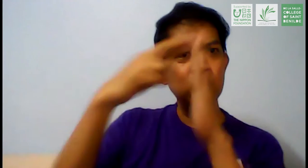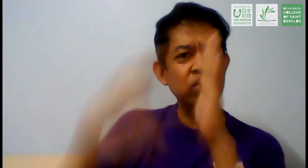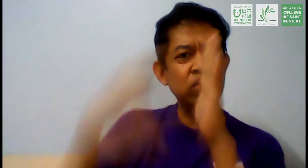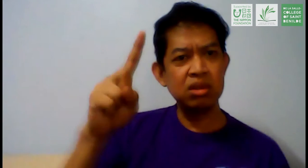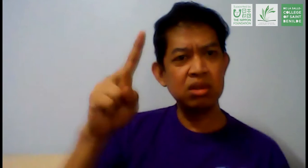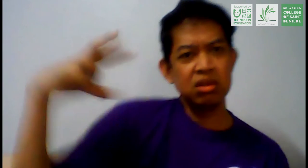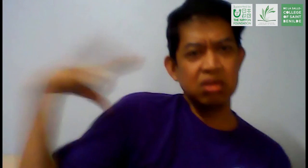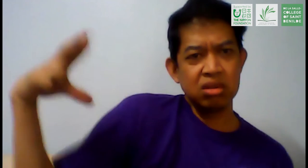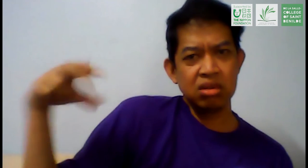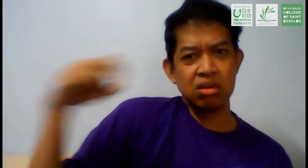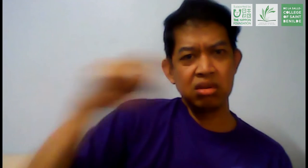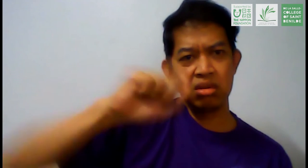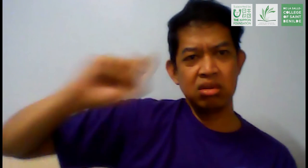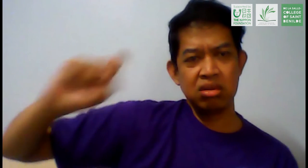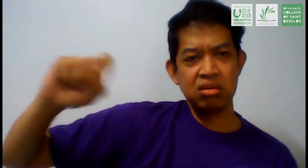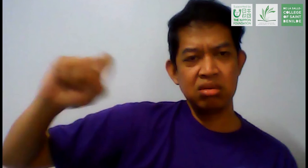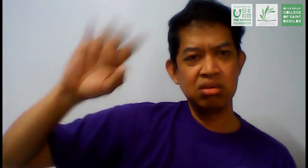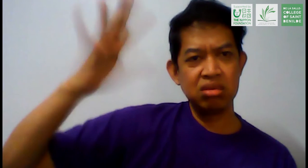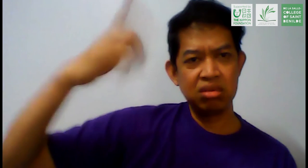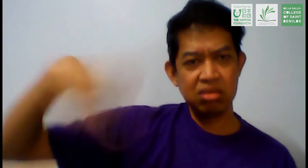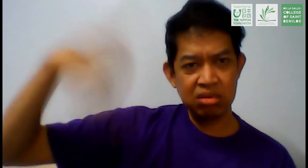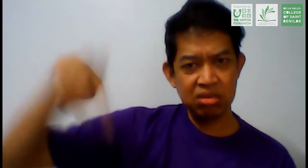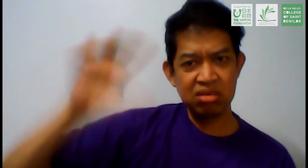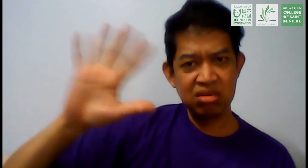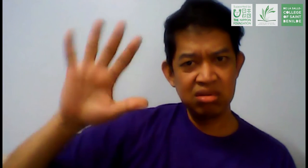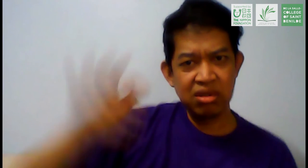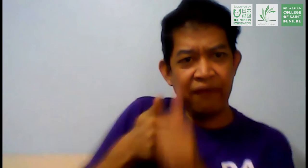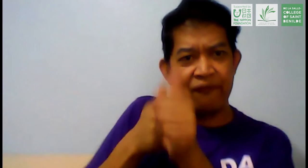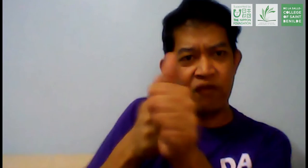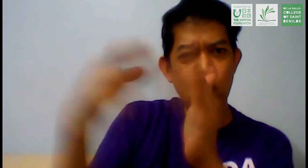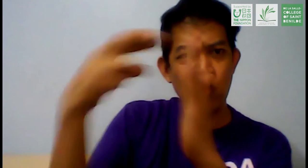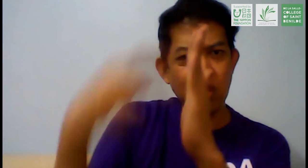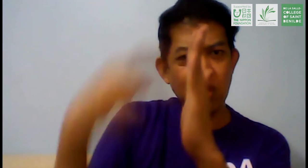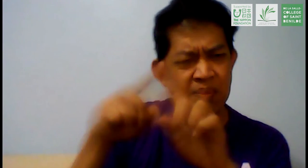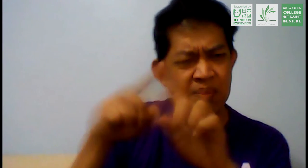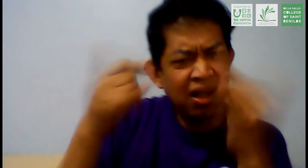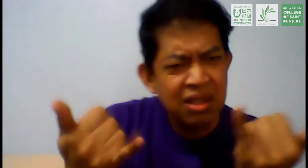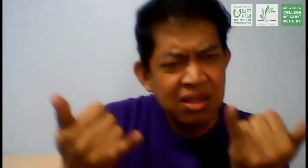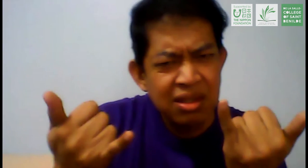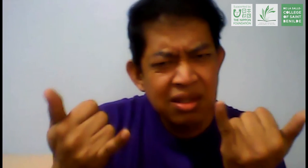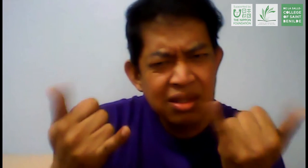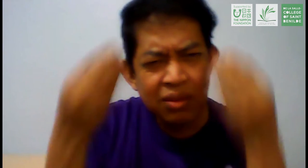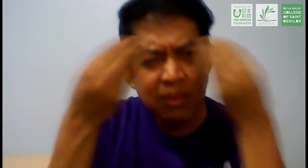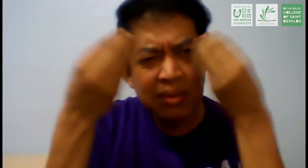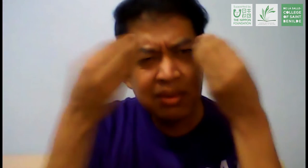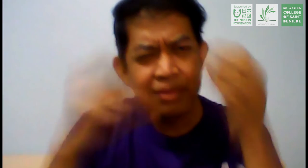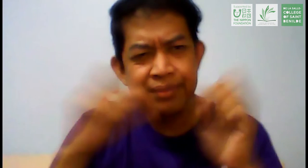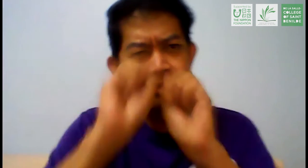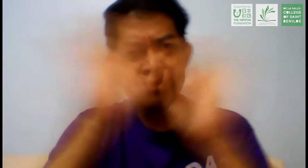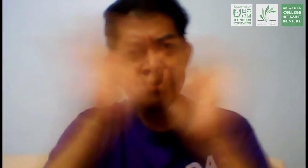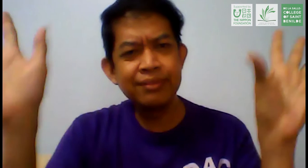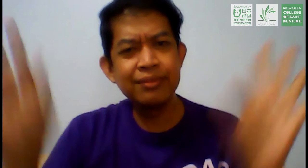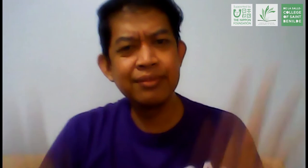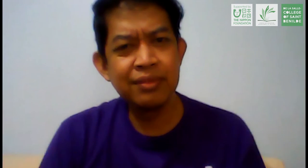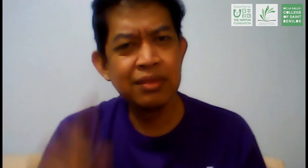Because again, that's part of, I think, FSL is that we do use both hands. So now